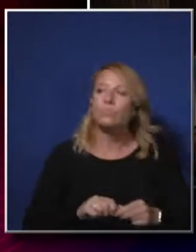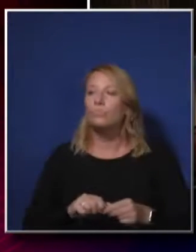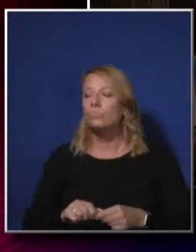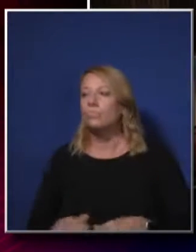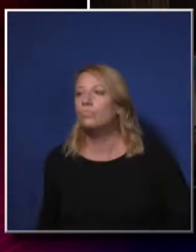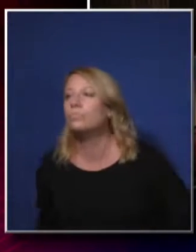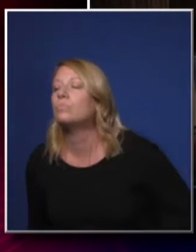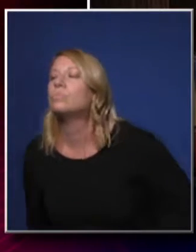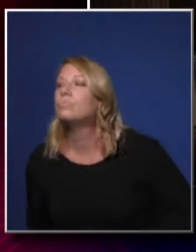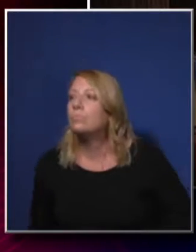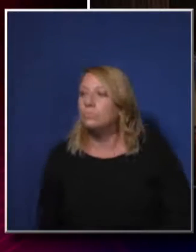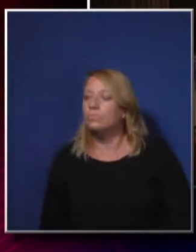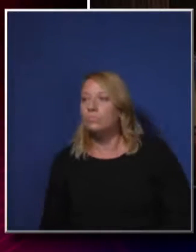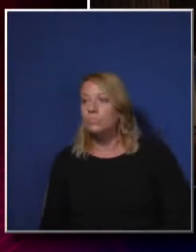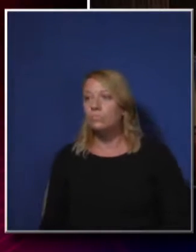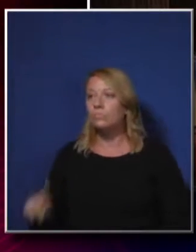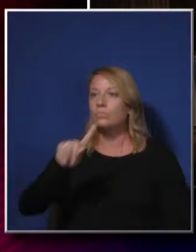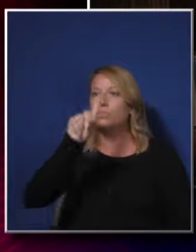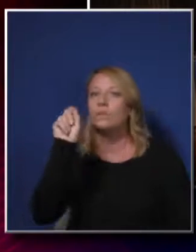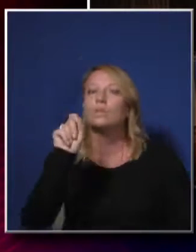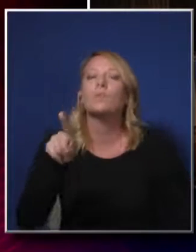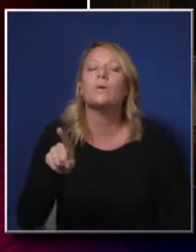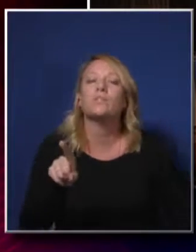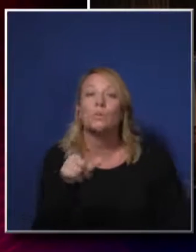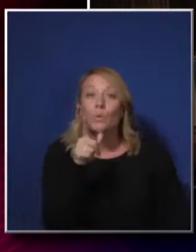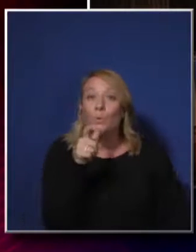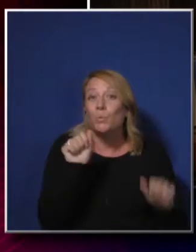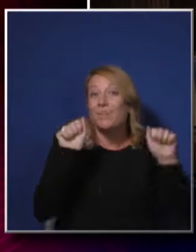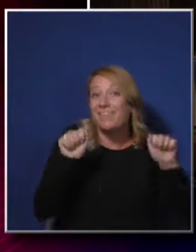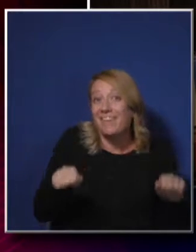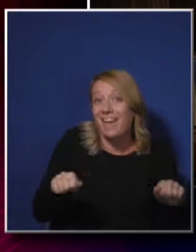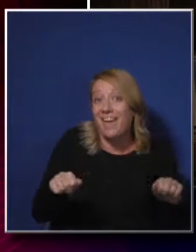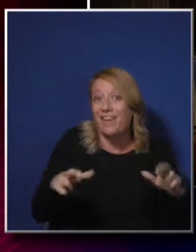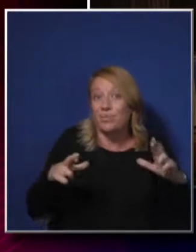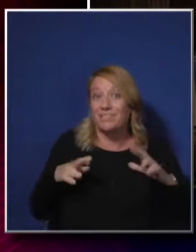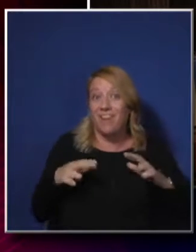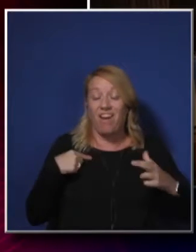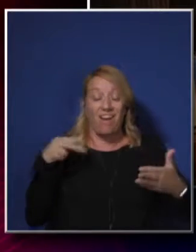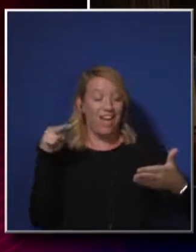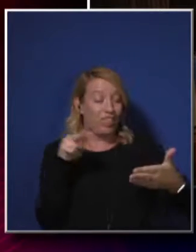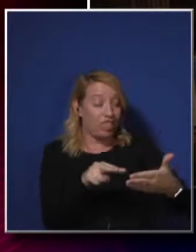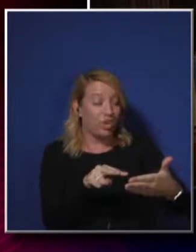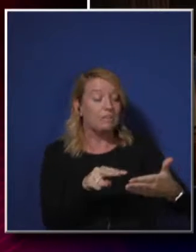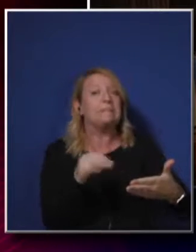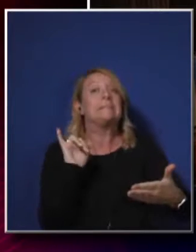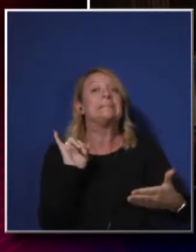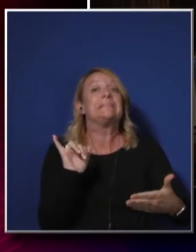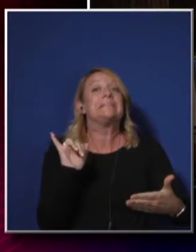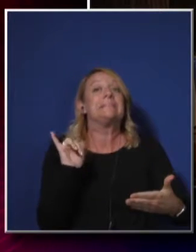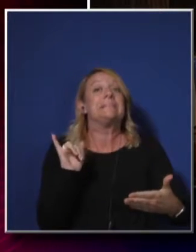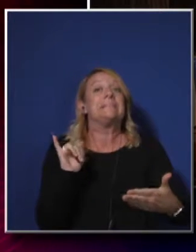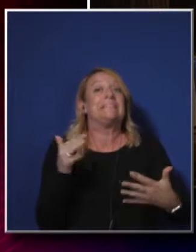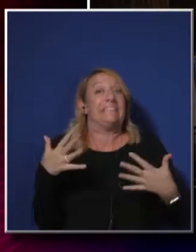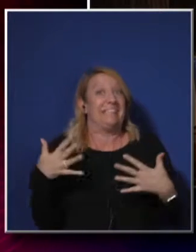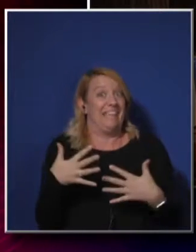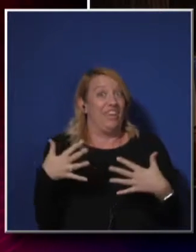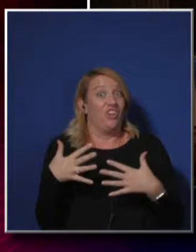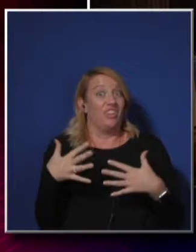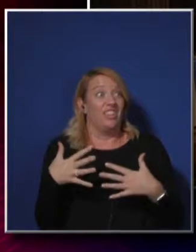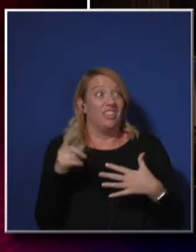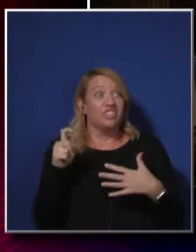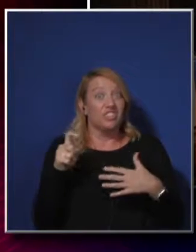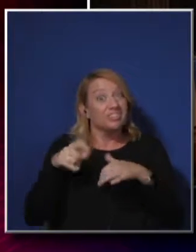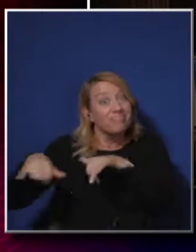that you're showing on the eligible retirement, it scares me. And I think it should scare all of us into the sense that out